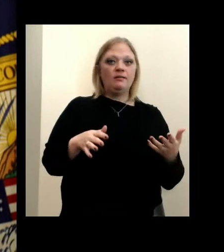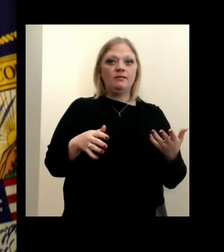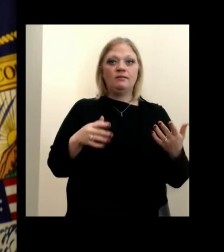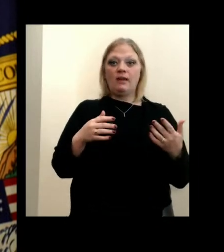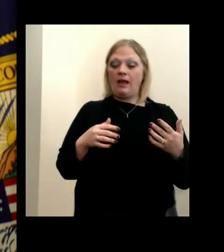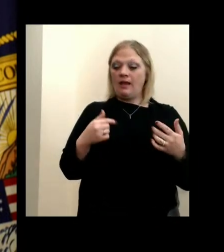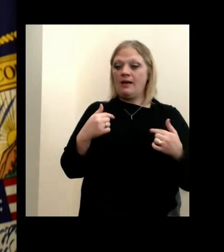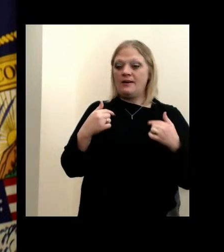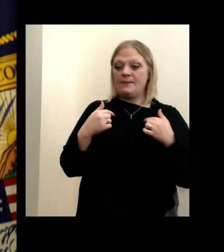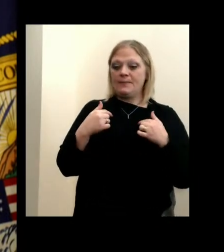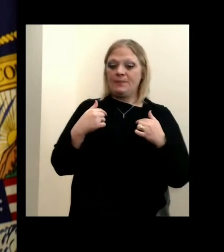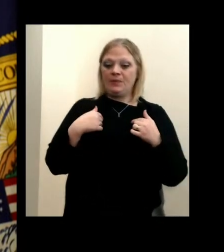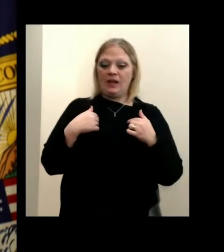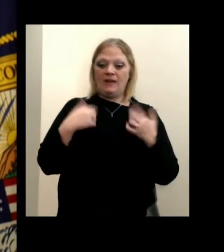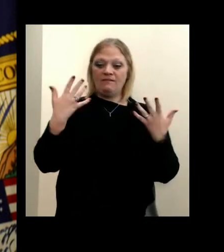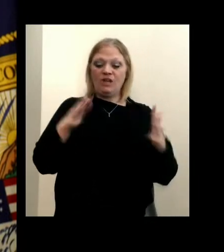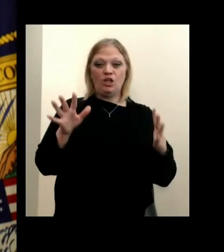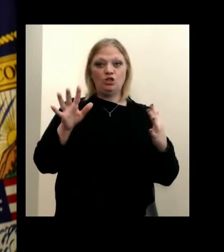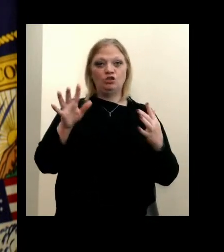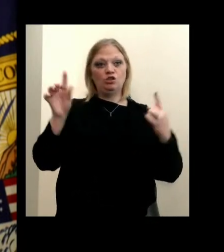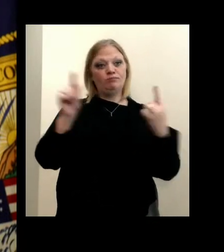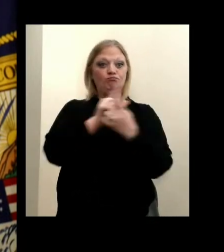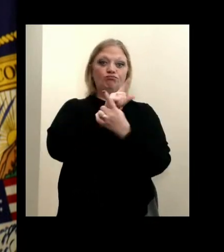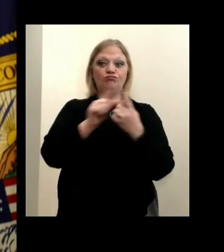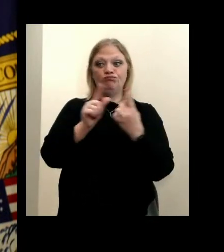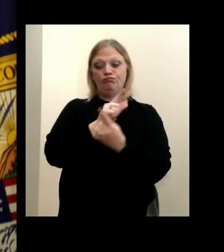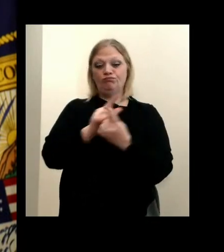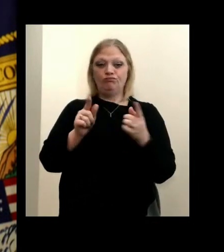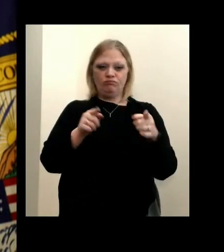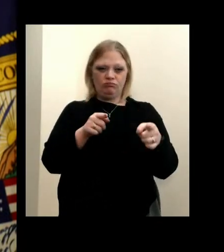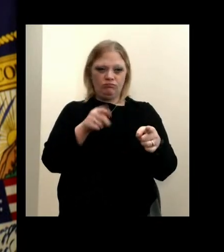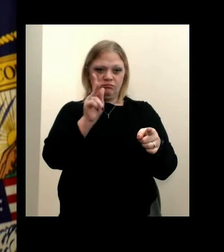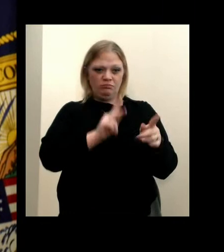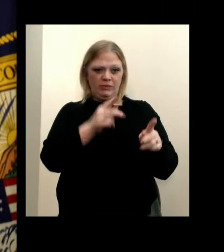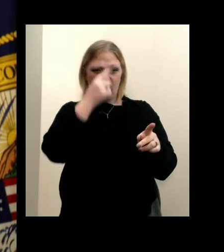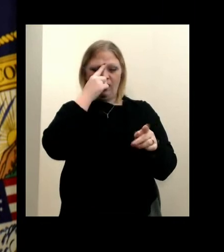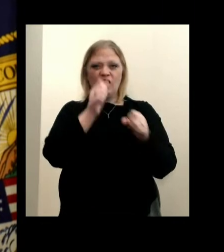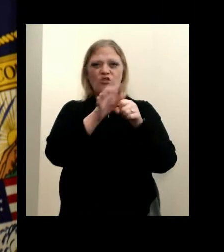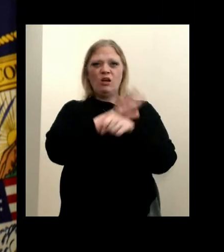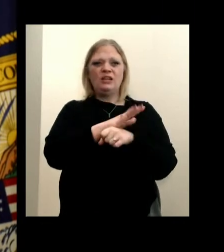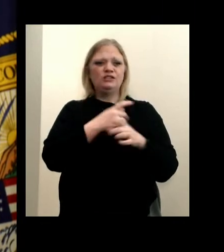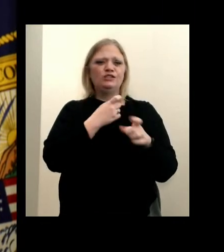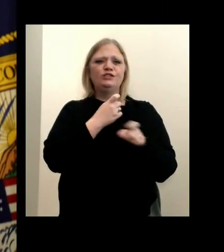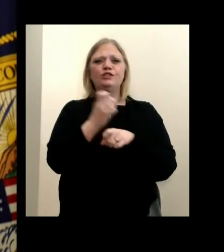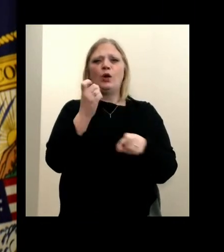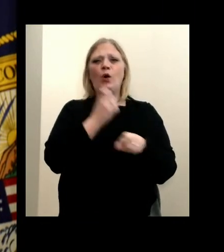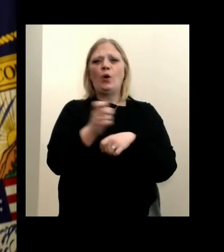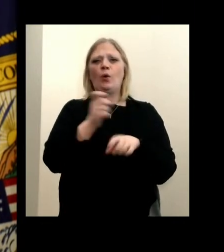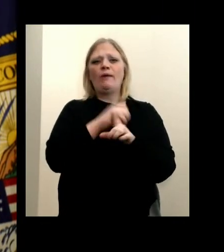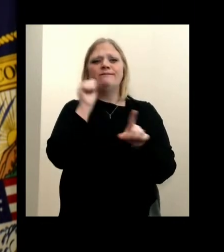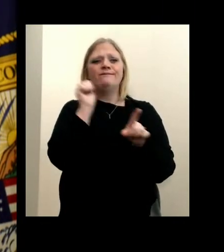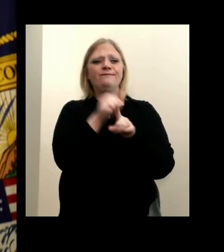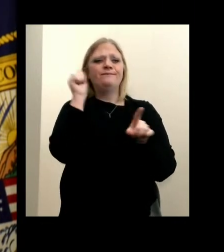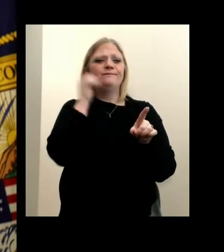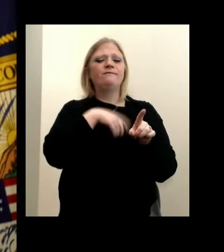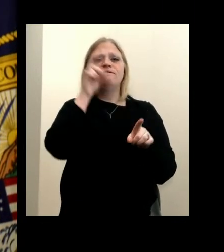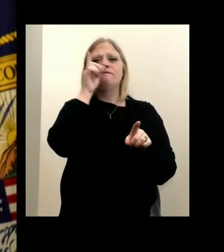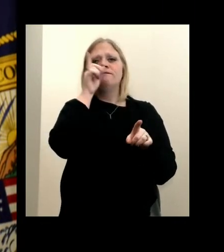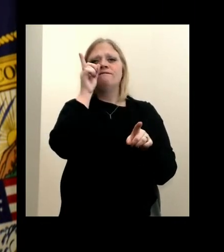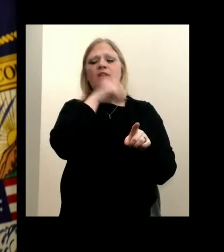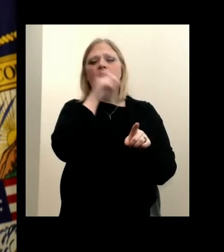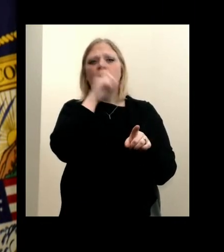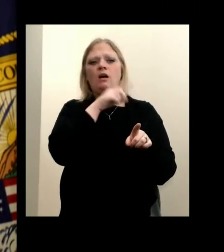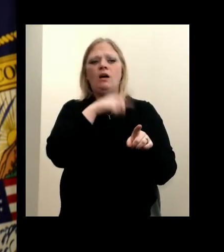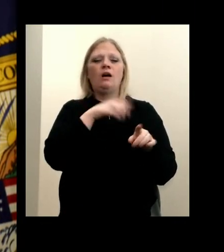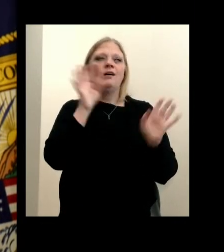people who thought that the coronavirus was a joke, was a hoax. They didn't know anybody who had it. And either